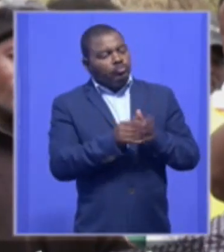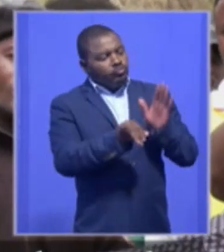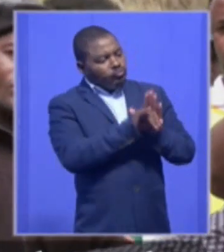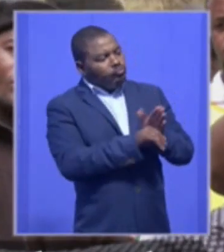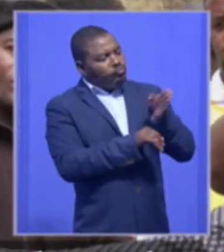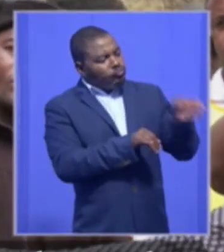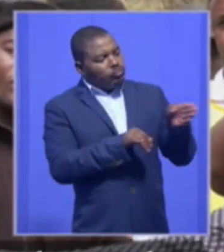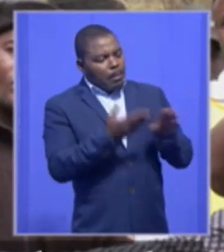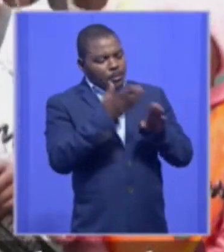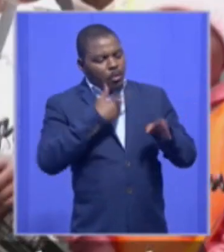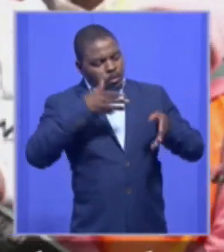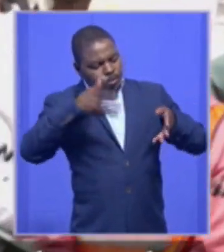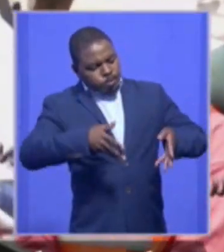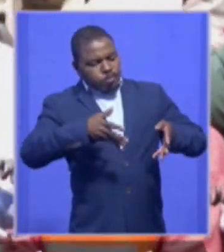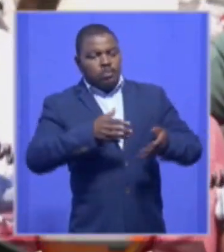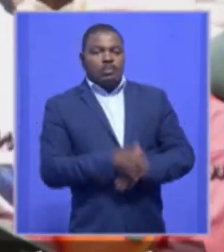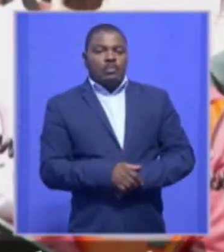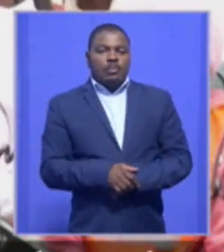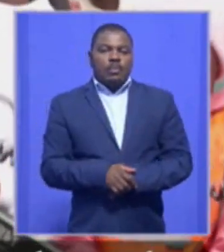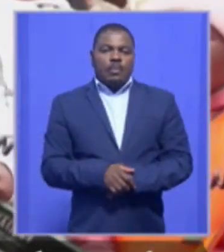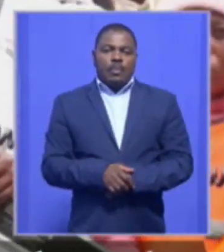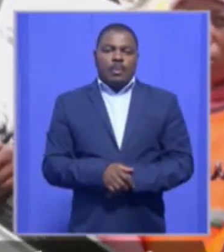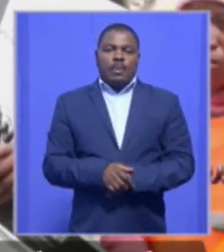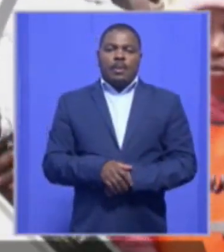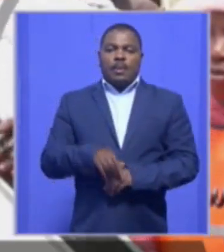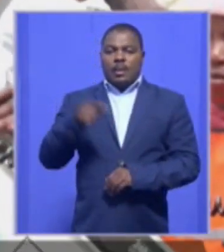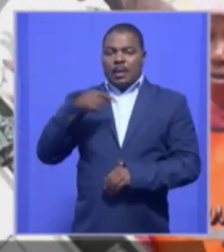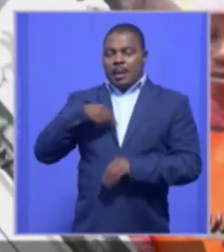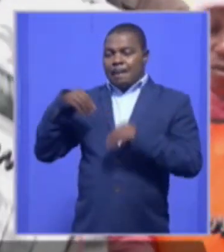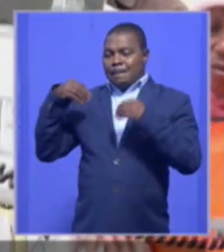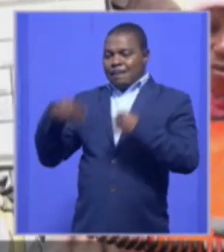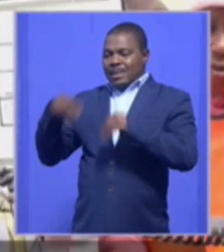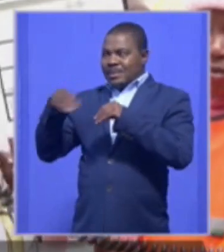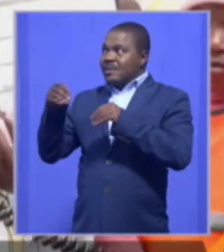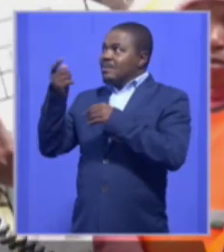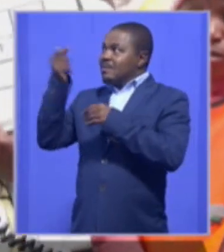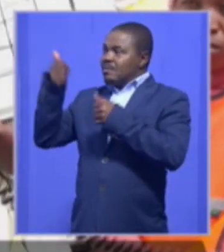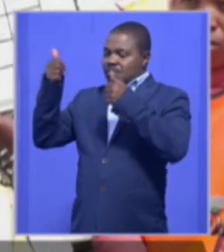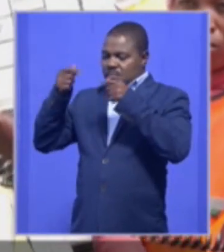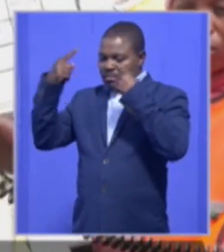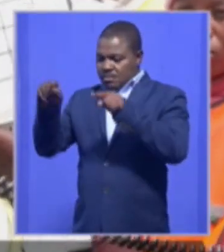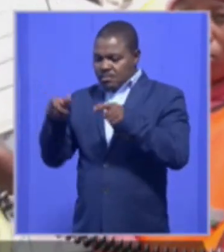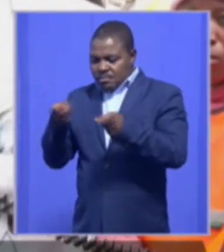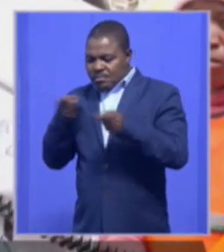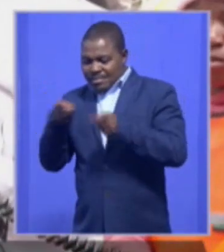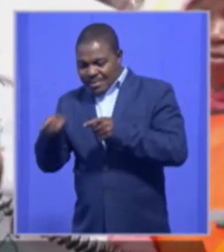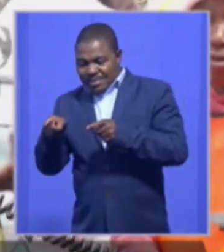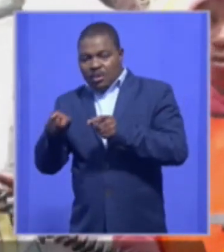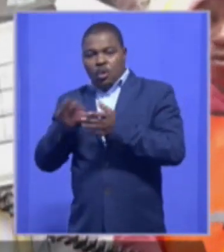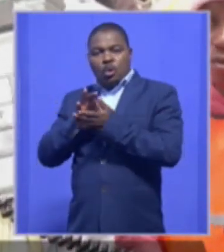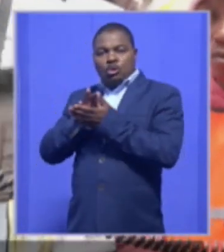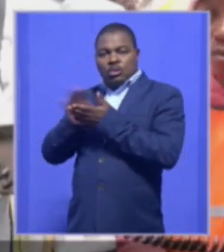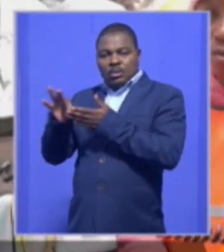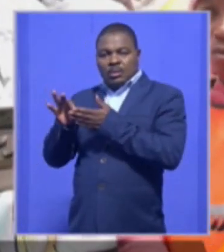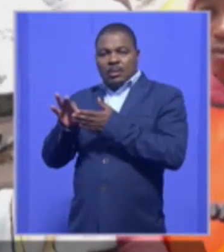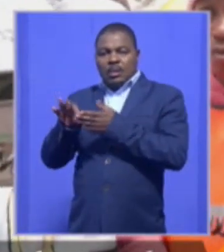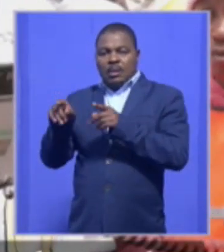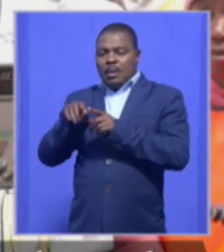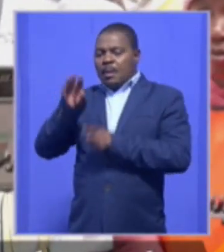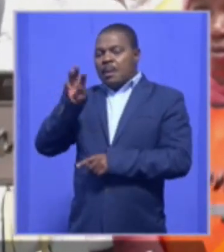re le teng fa. We're a contractor mining for the business rescue practitioners. So it's a contractor mining